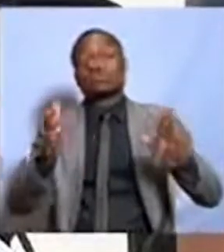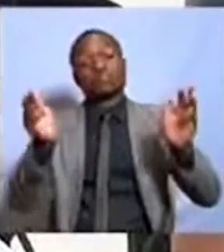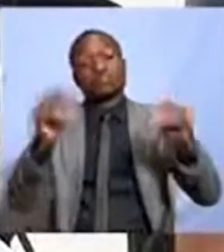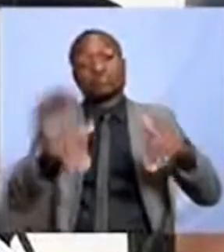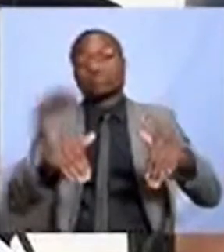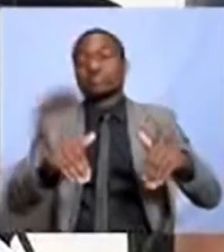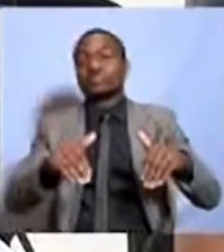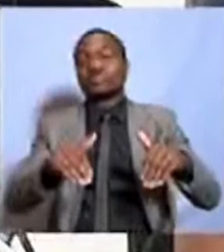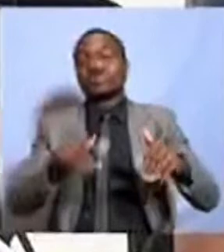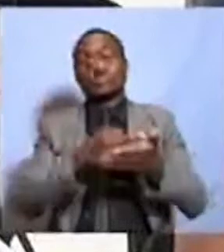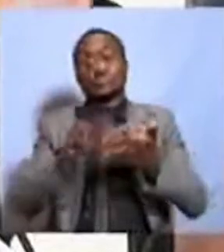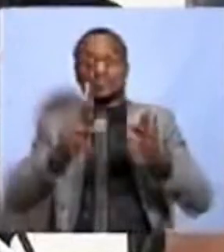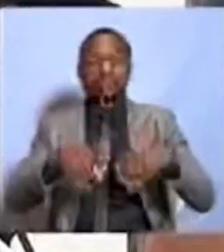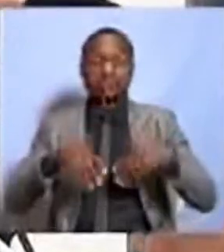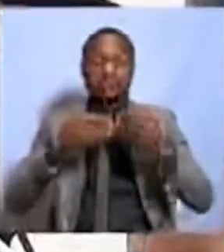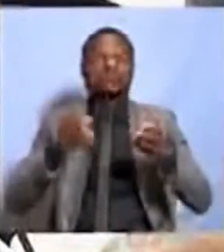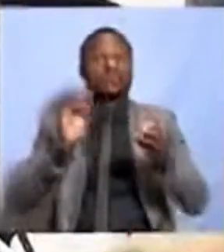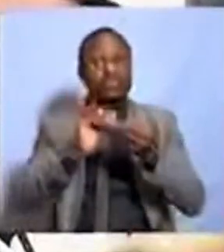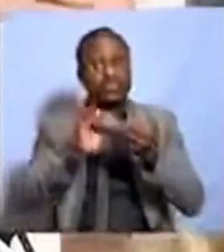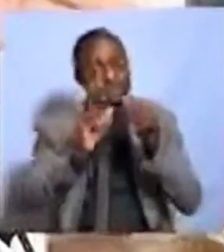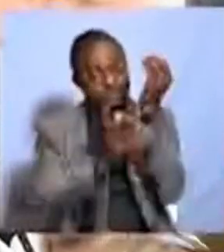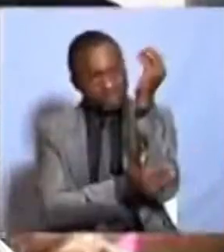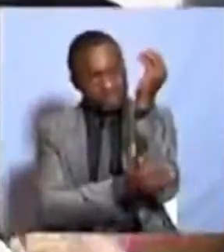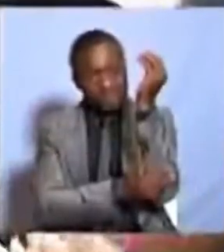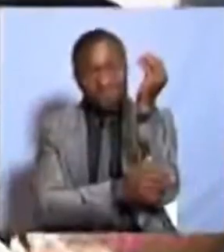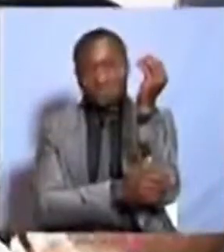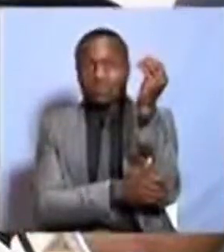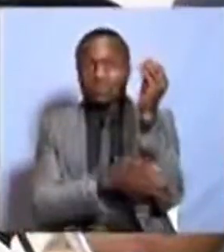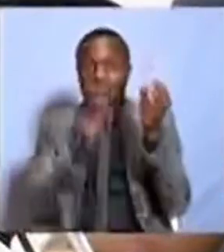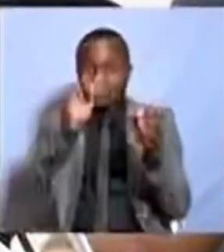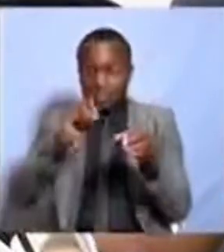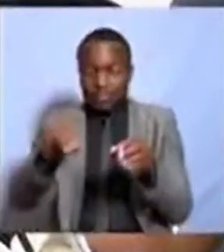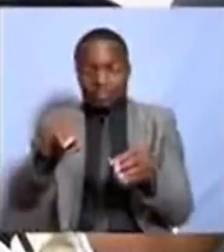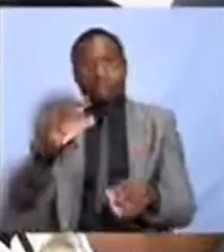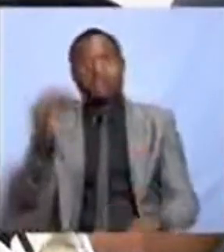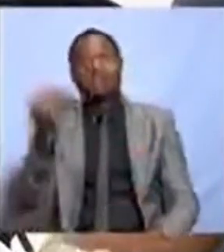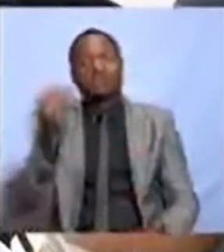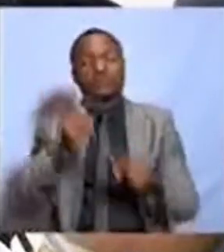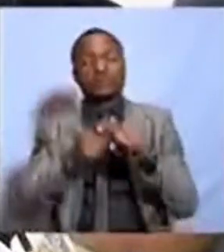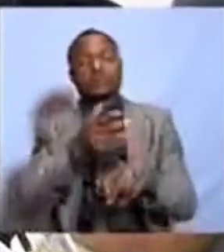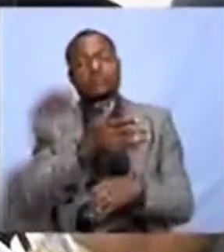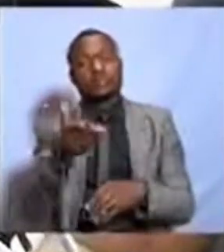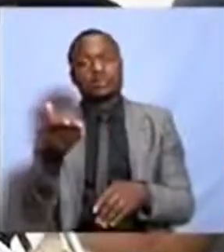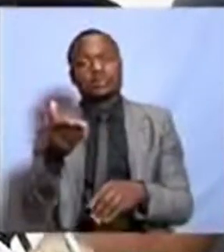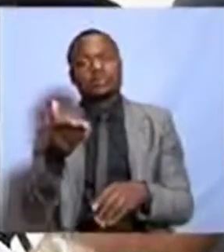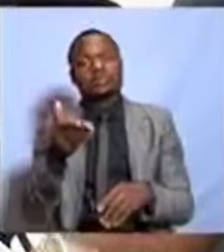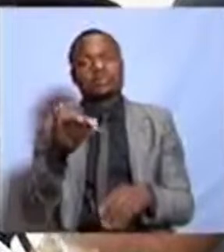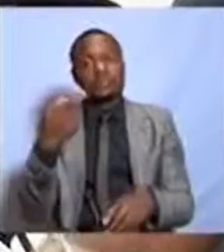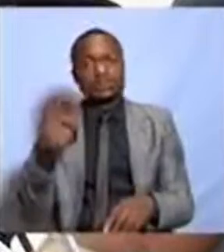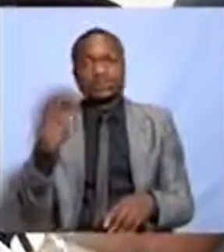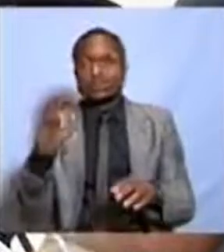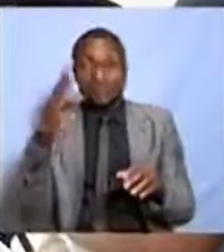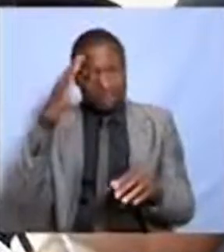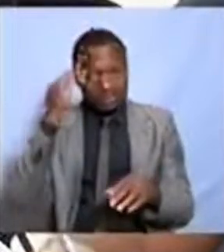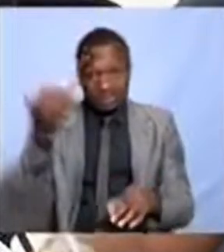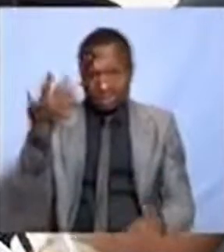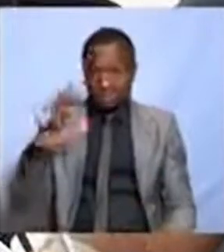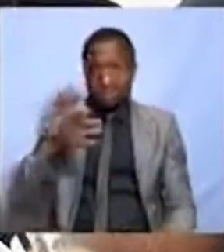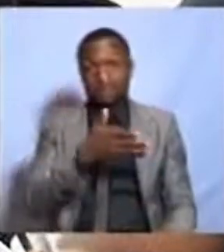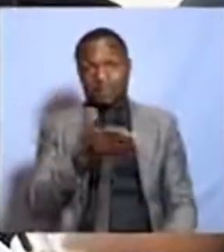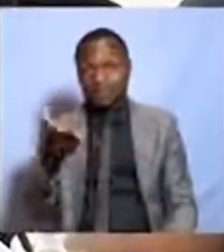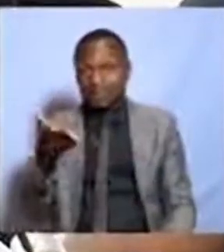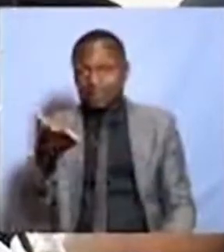much more, you'll be surprised that in a farmer's field it is yellow, but in the grass there it is green, which is next to the farmer's field. But why is nature like this and why is the farmer's field